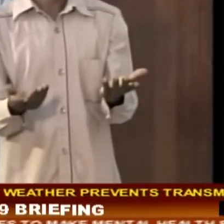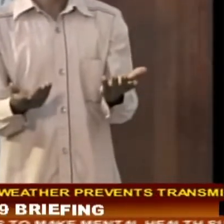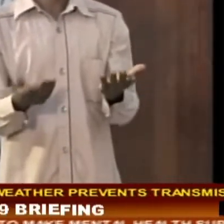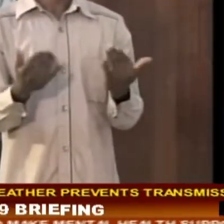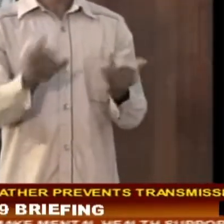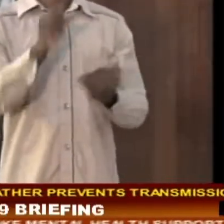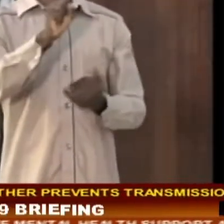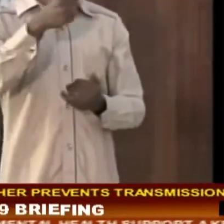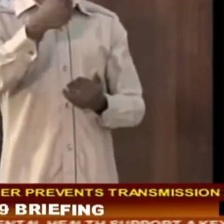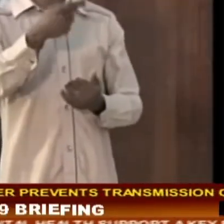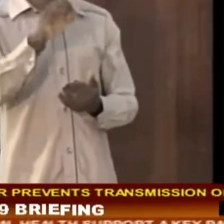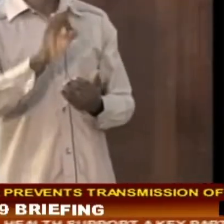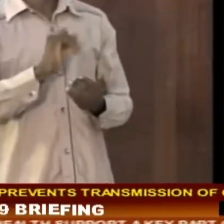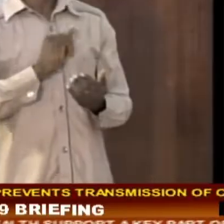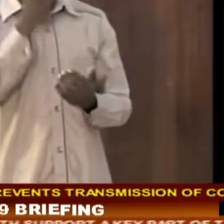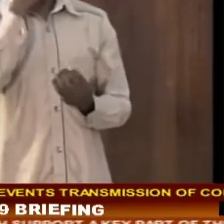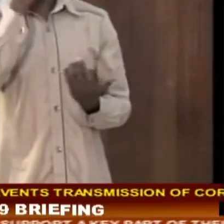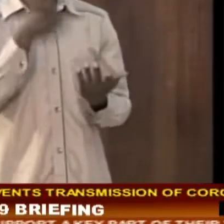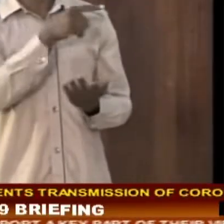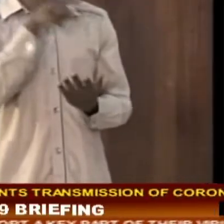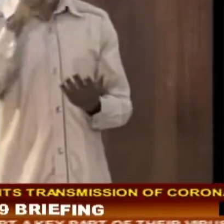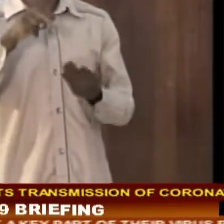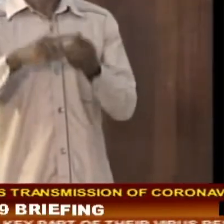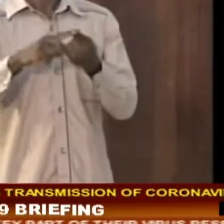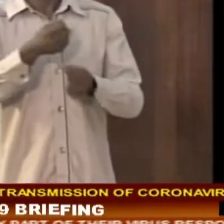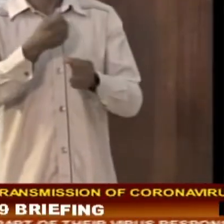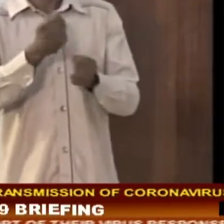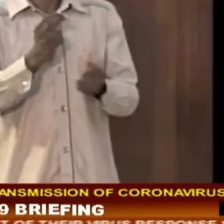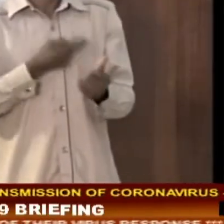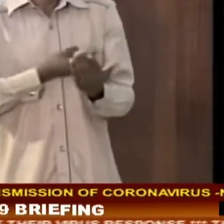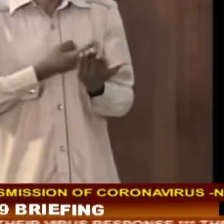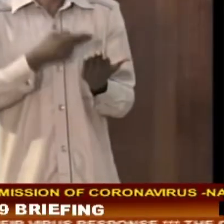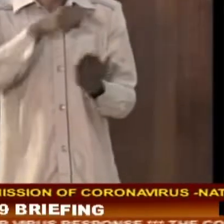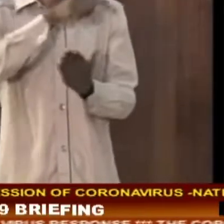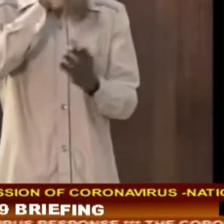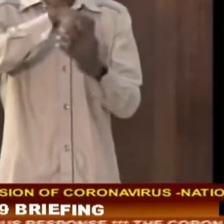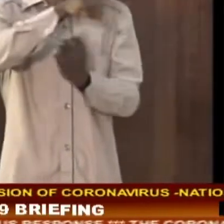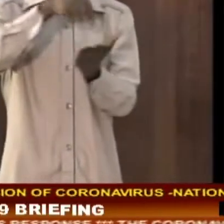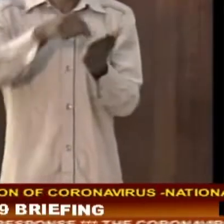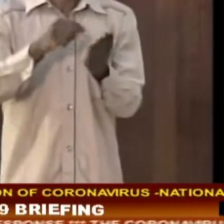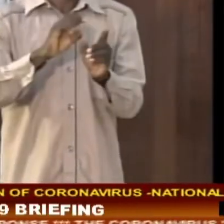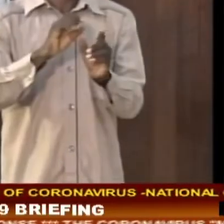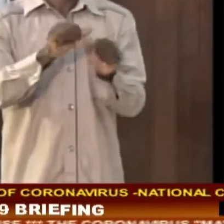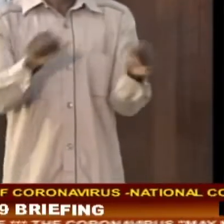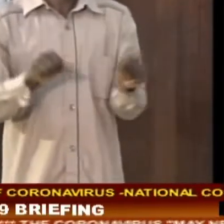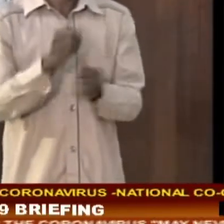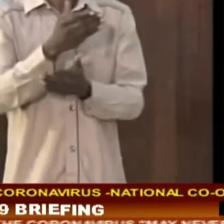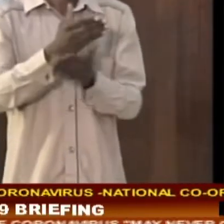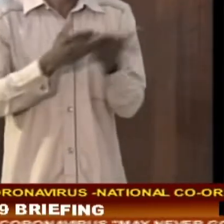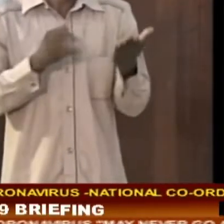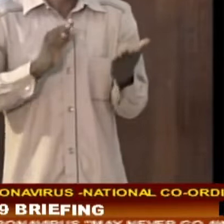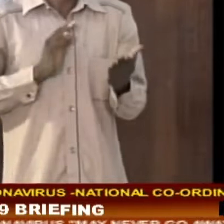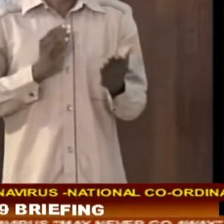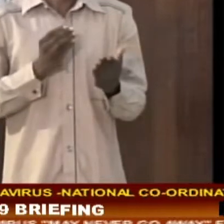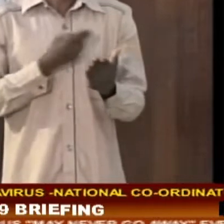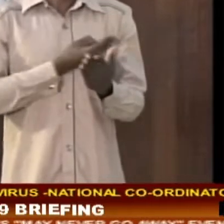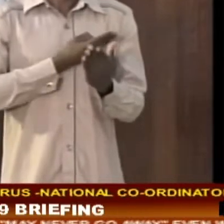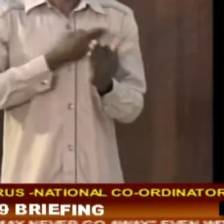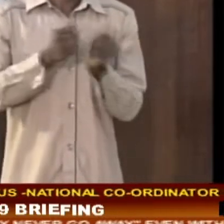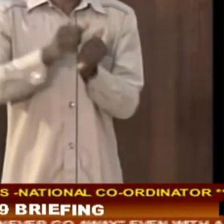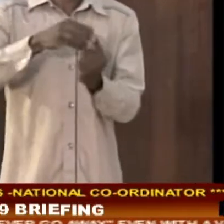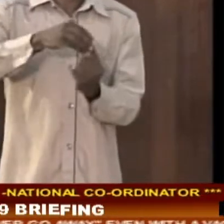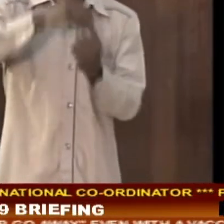sgf I think you really need to assist us in this area uh some of us who are essential workers keep having this issues